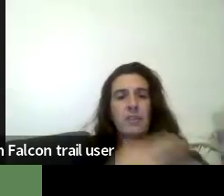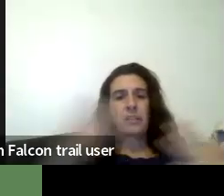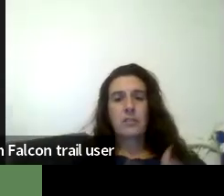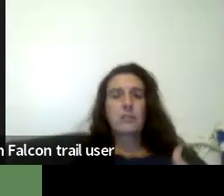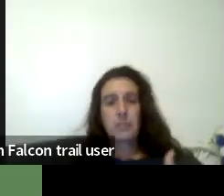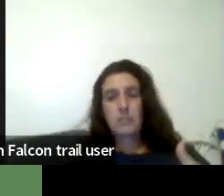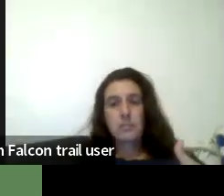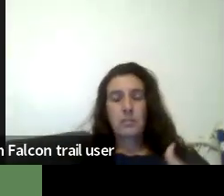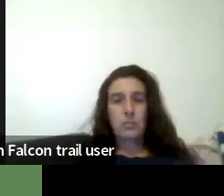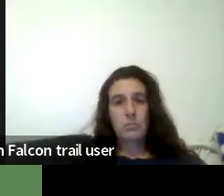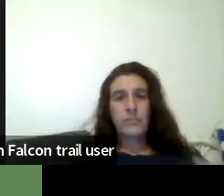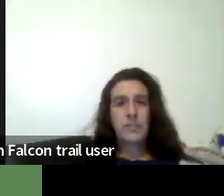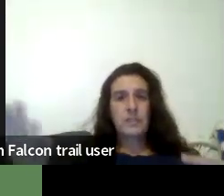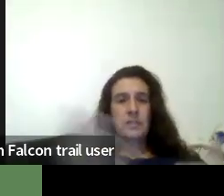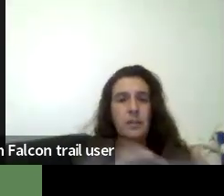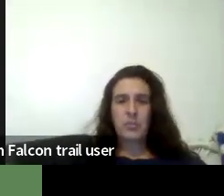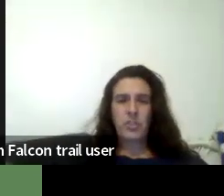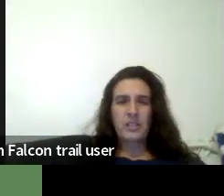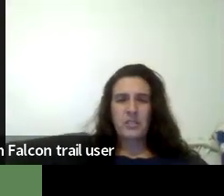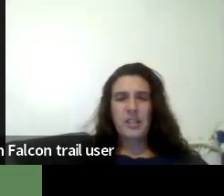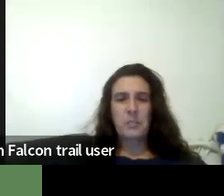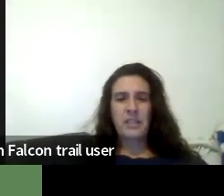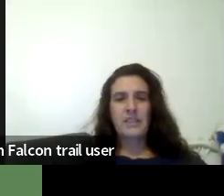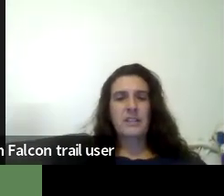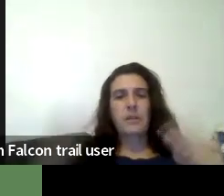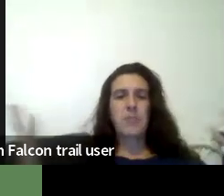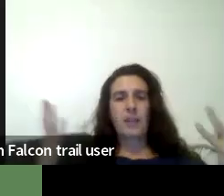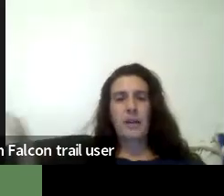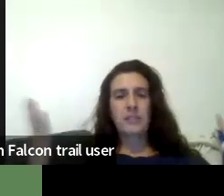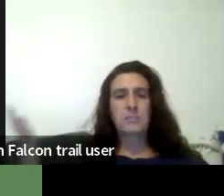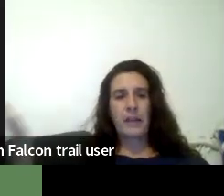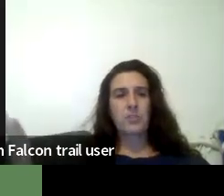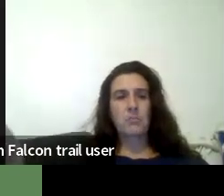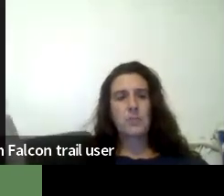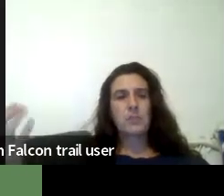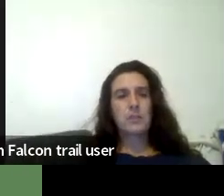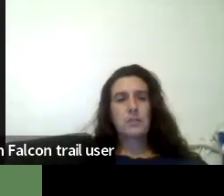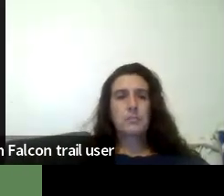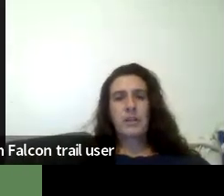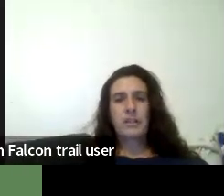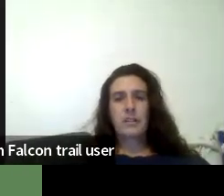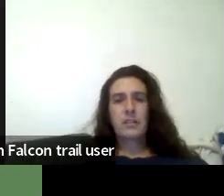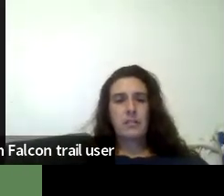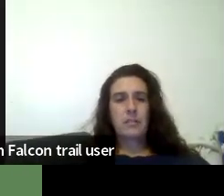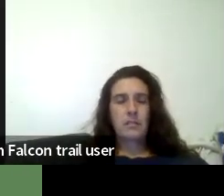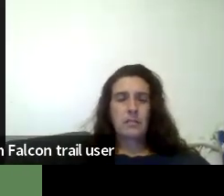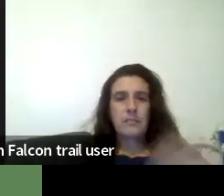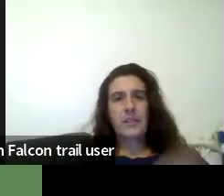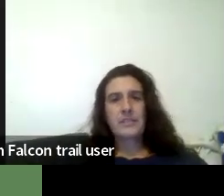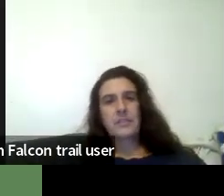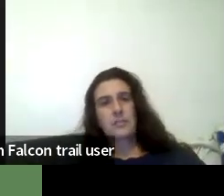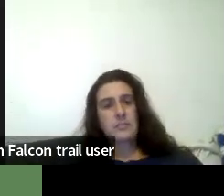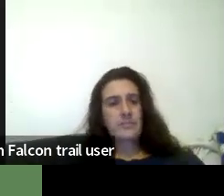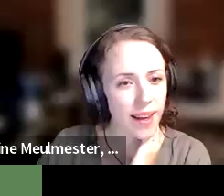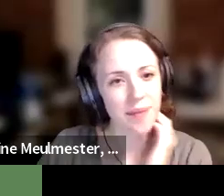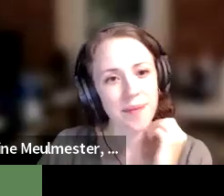by having, you know, disabled trail. You know what I mean? Like that's what I'm talking about, the spectrum. But